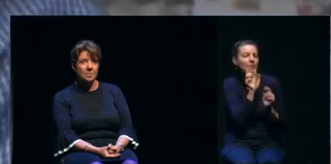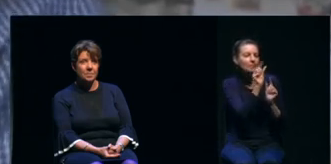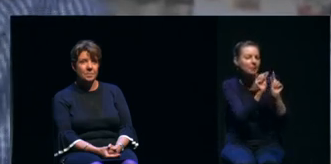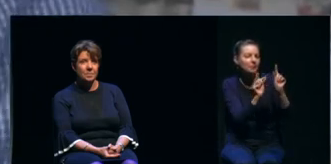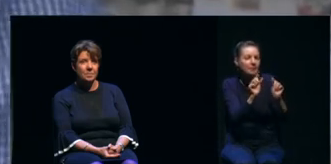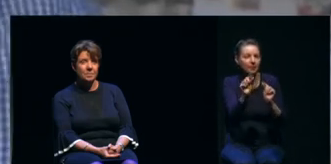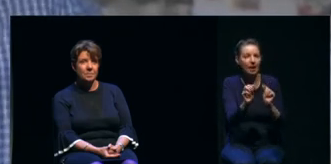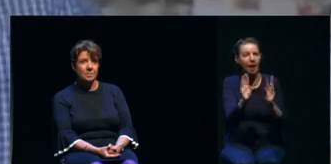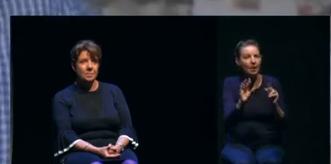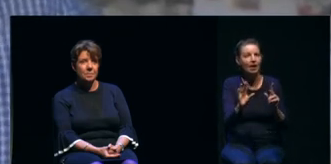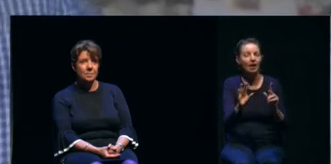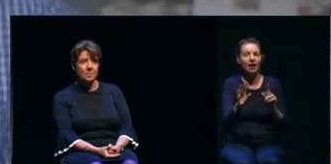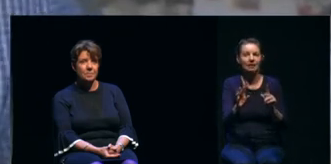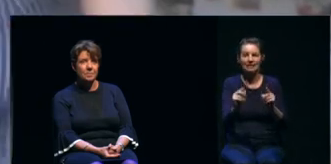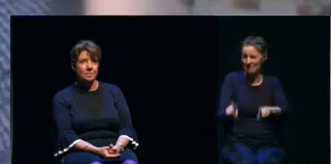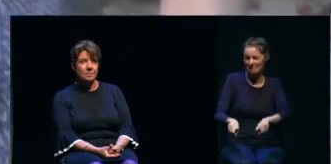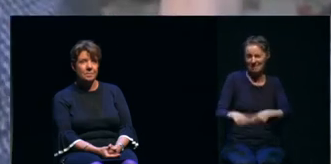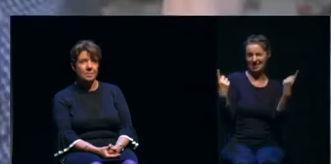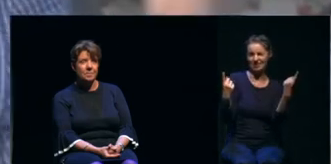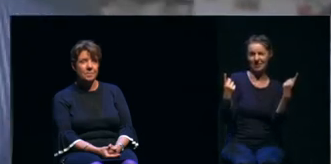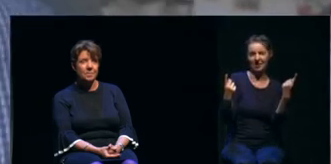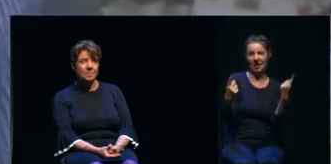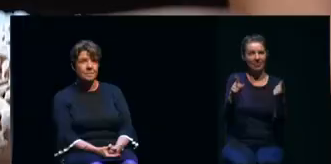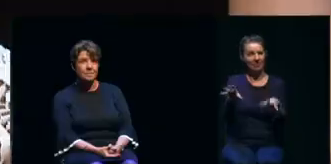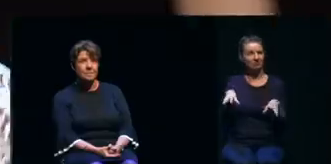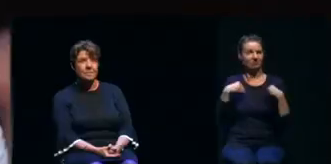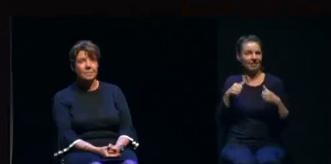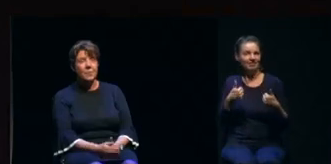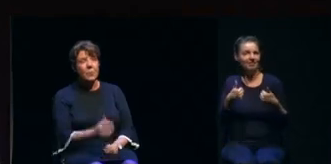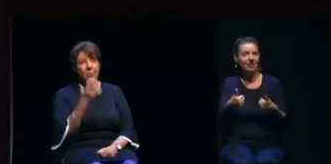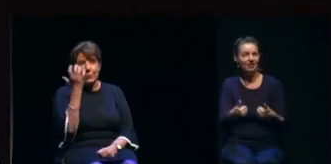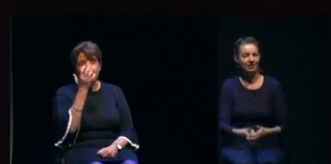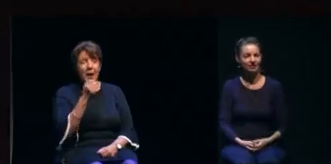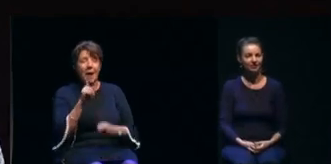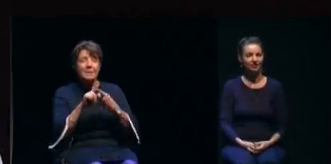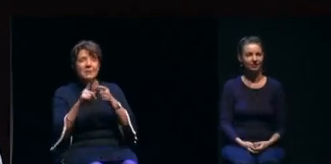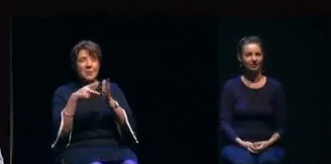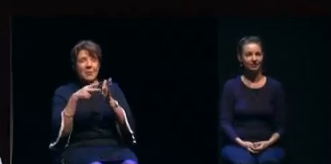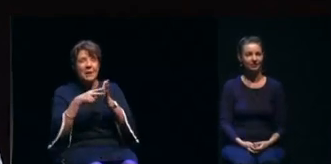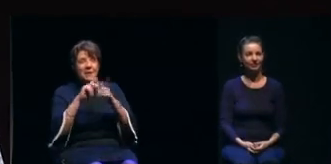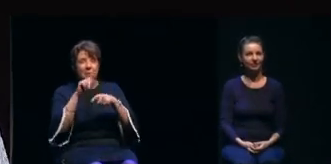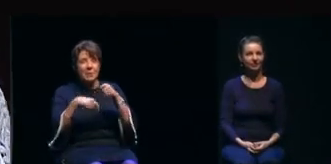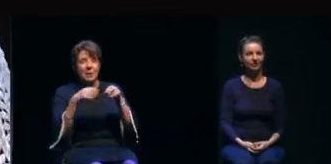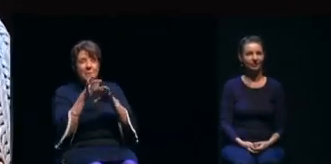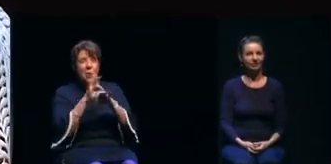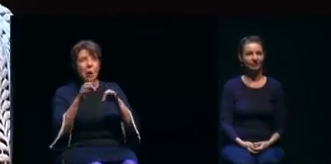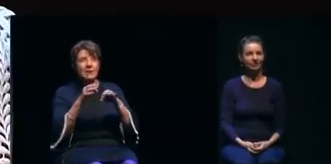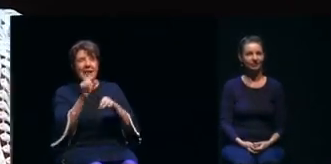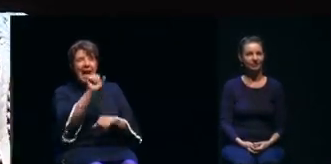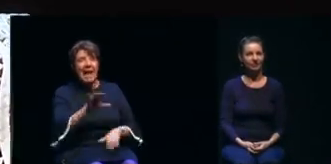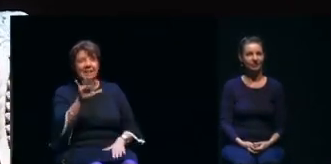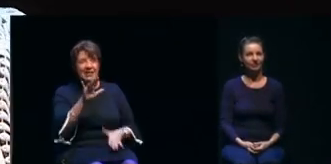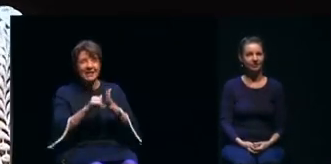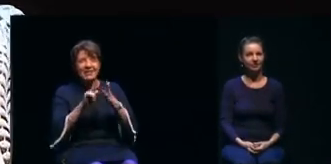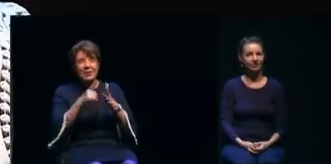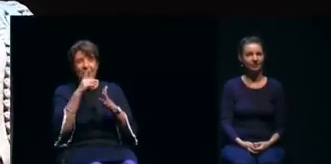something completely fucking different you've never seen before. Imagine that. Mind blown. I know, I'm still waiting to become not Asian so that I can get a